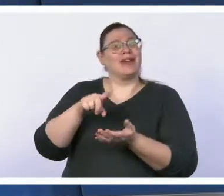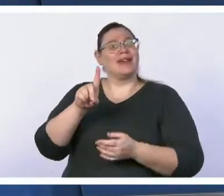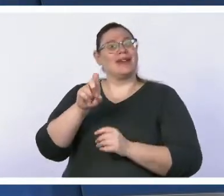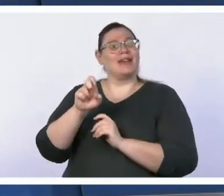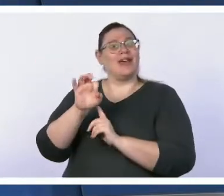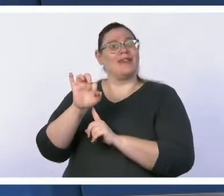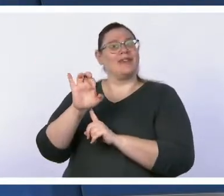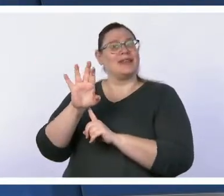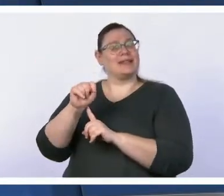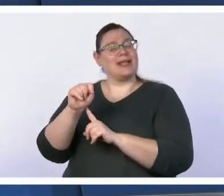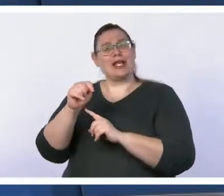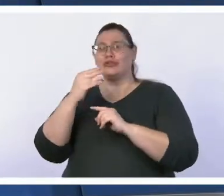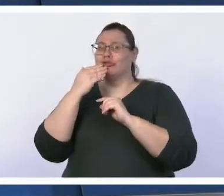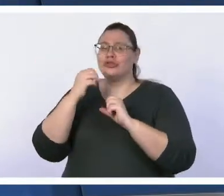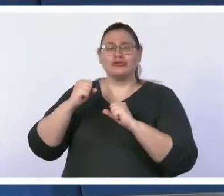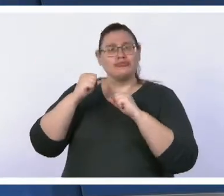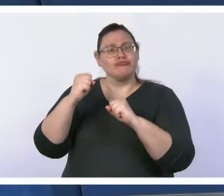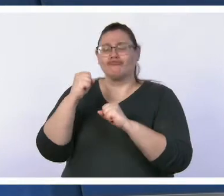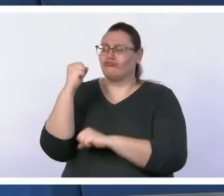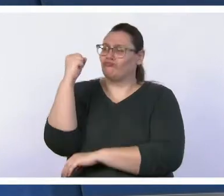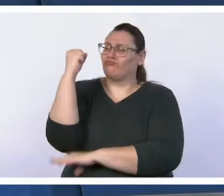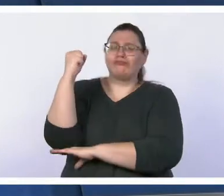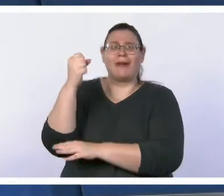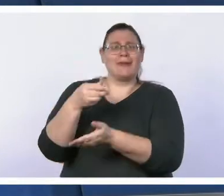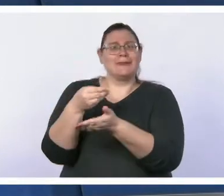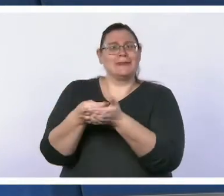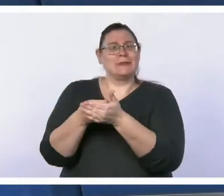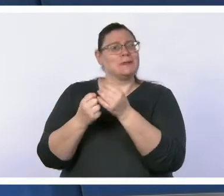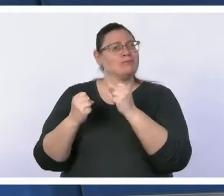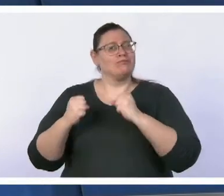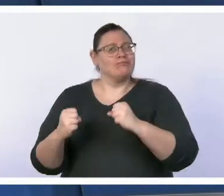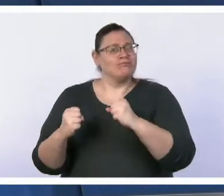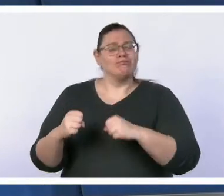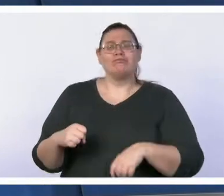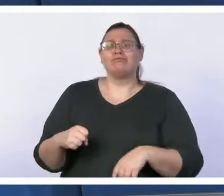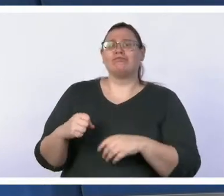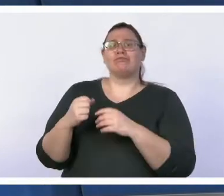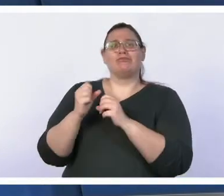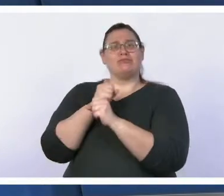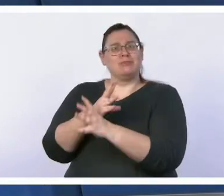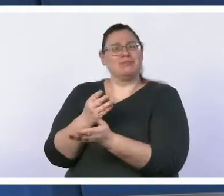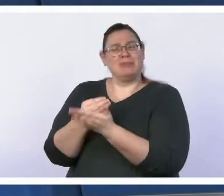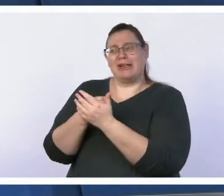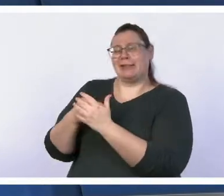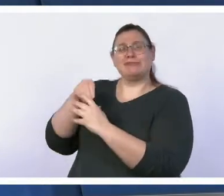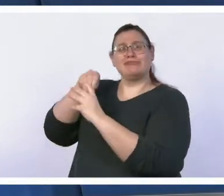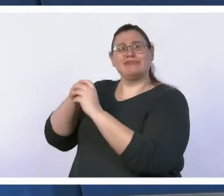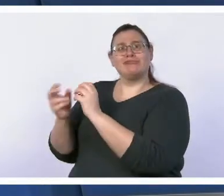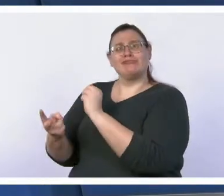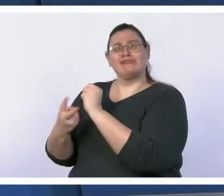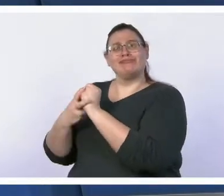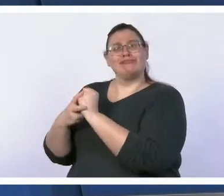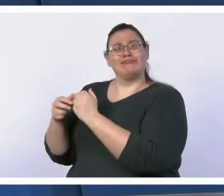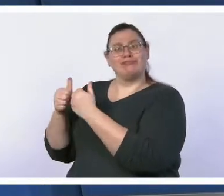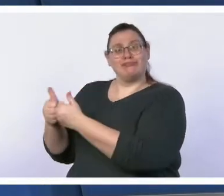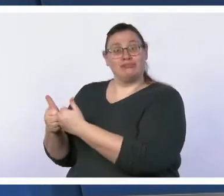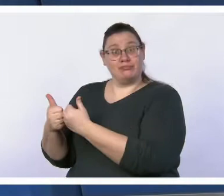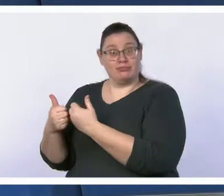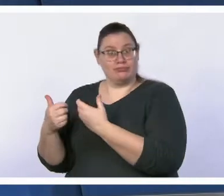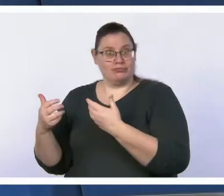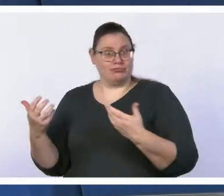It was in a really good, solid fiscal position, great reserve fund, and this is